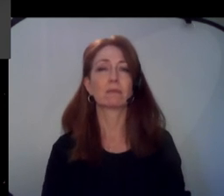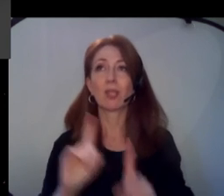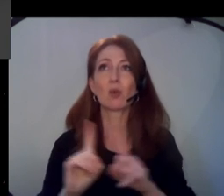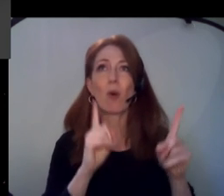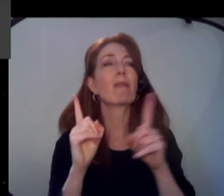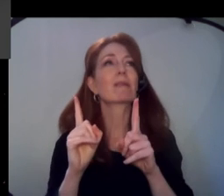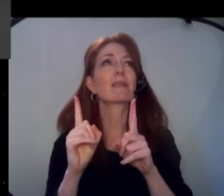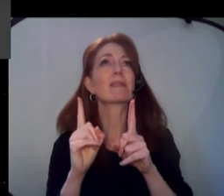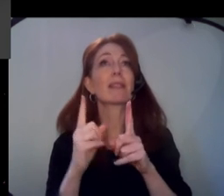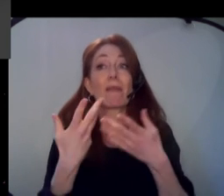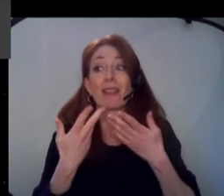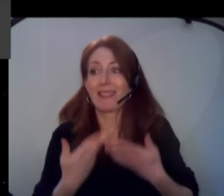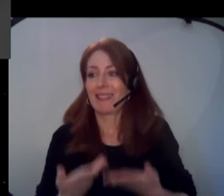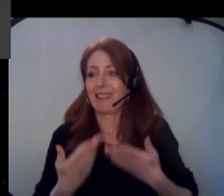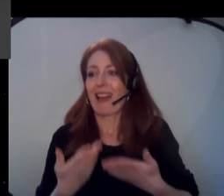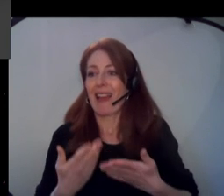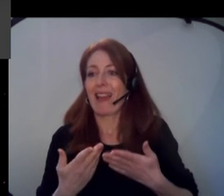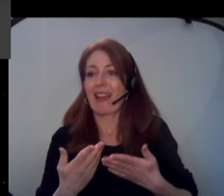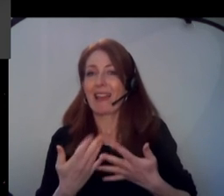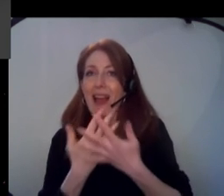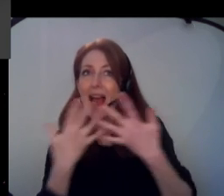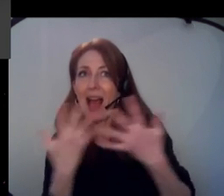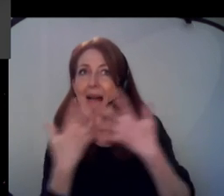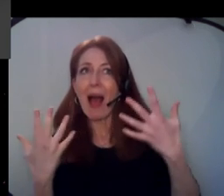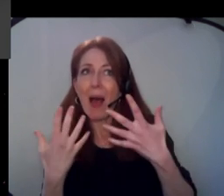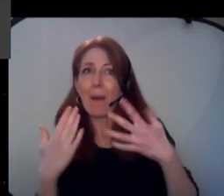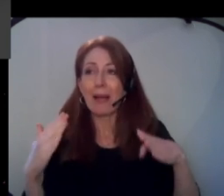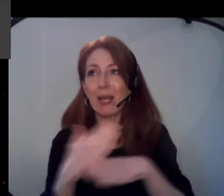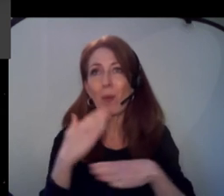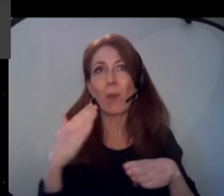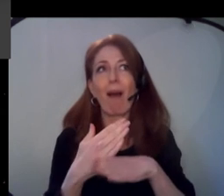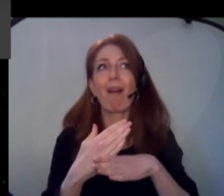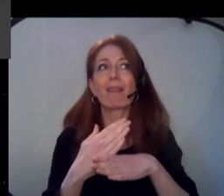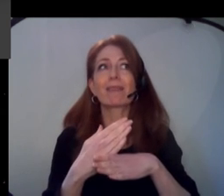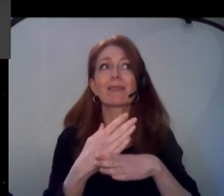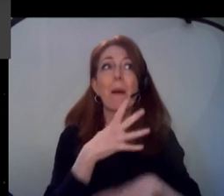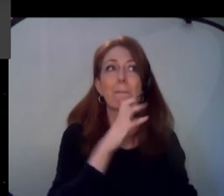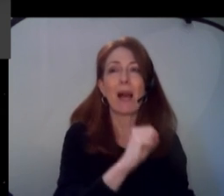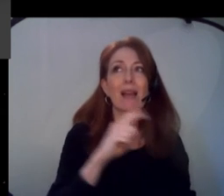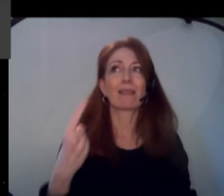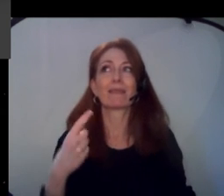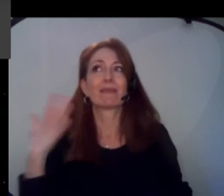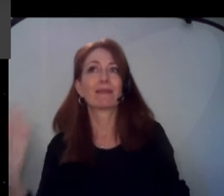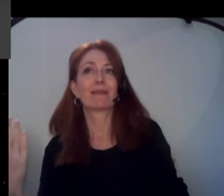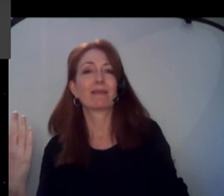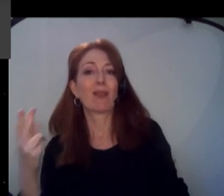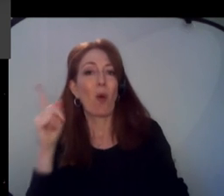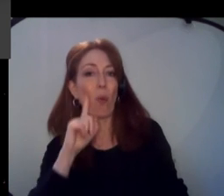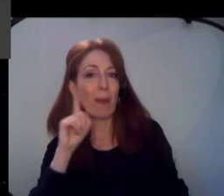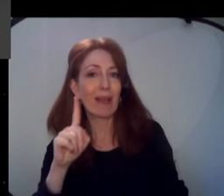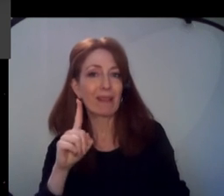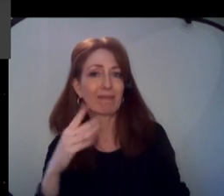numbers of how many of the works of artists, someone like the National Gallery, are by men and how many are by women, but it's certainly, it's not very